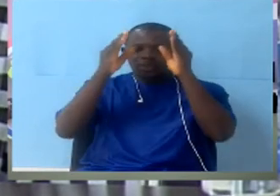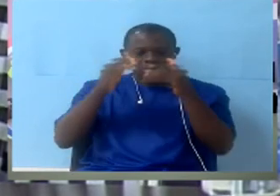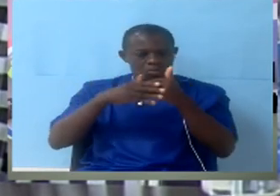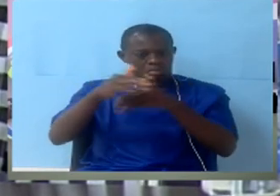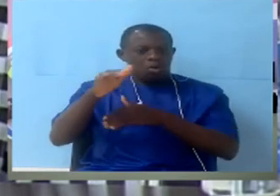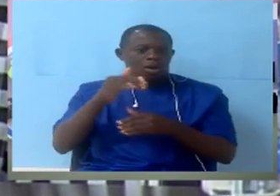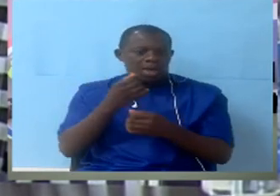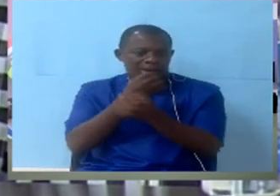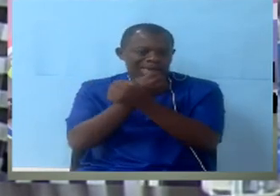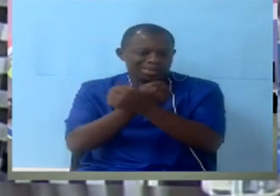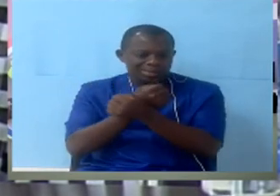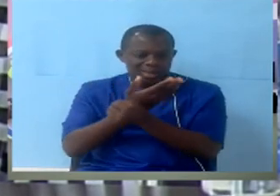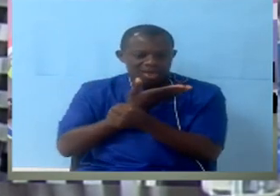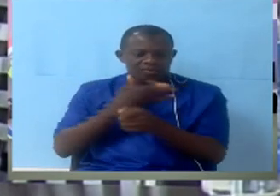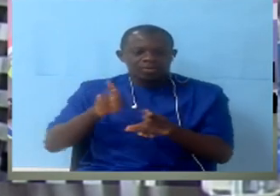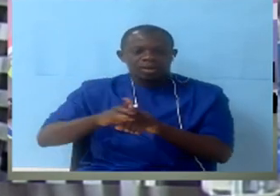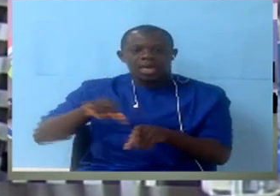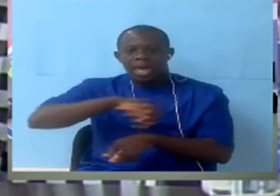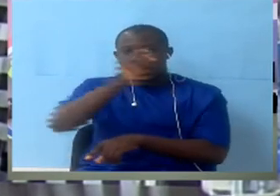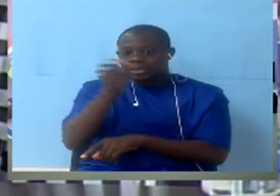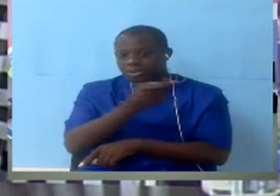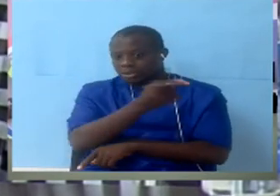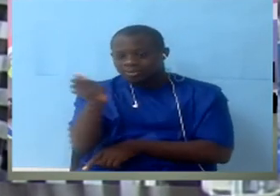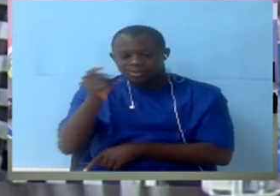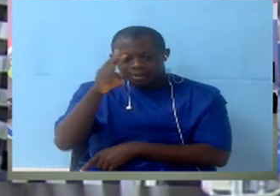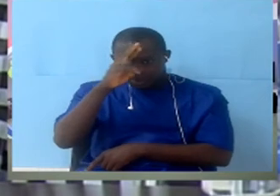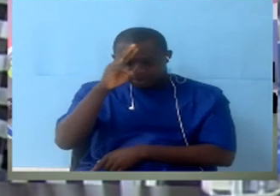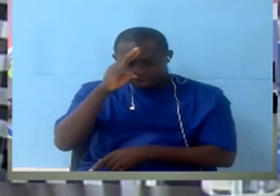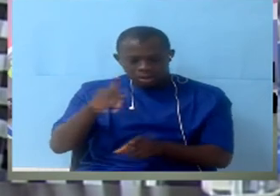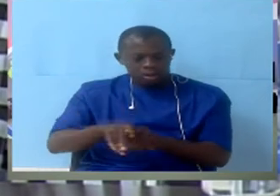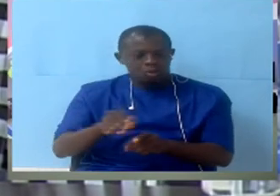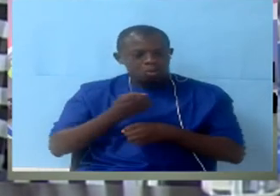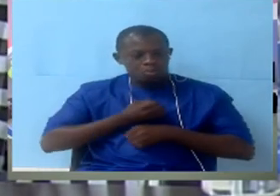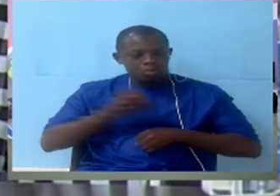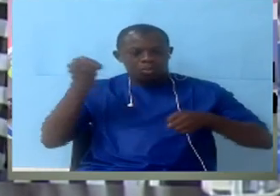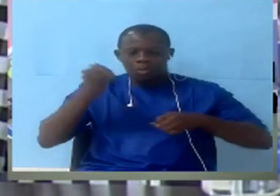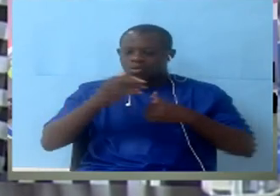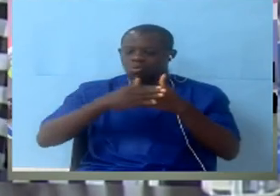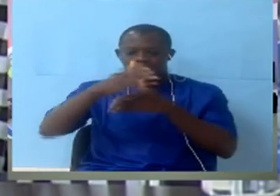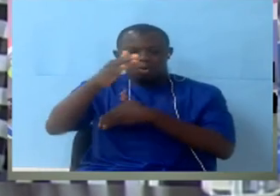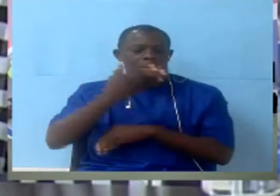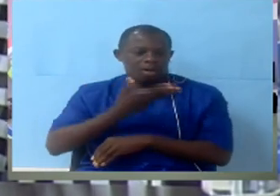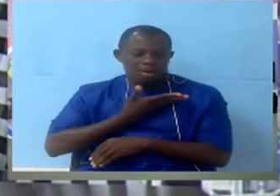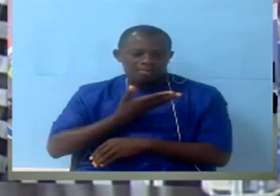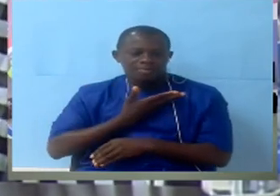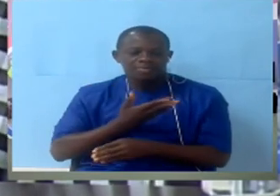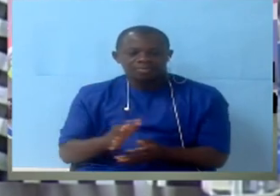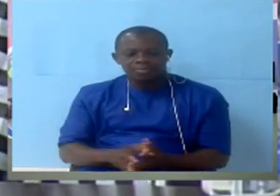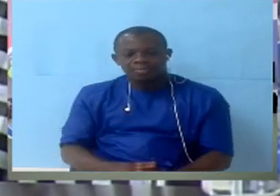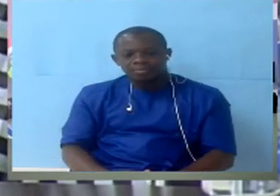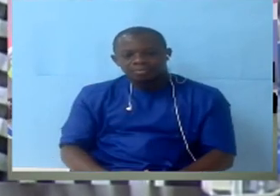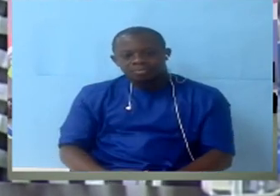heavily armed, it was rebel found. And the rebels were heavily armed. With the arms, you must throw.